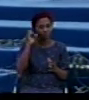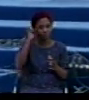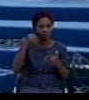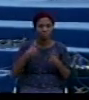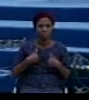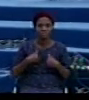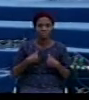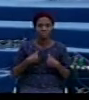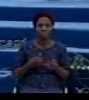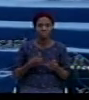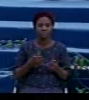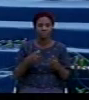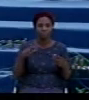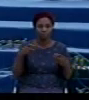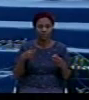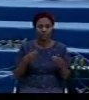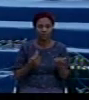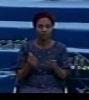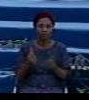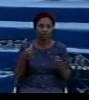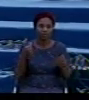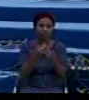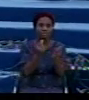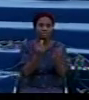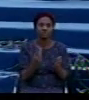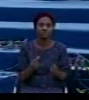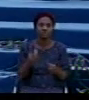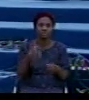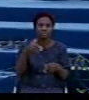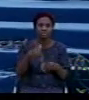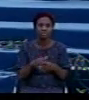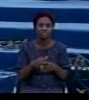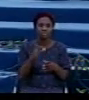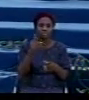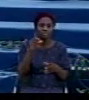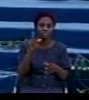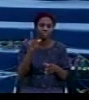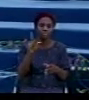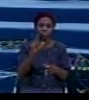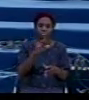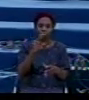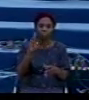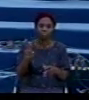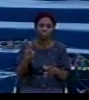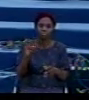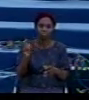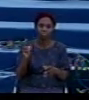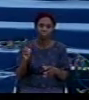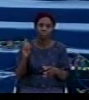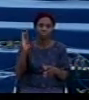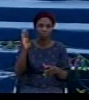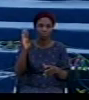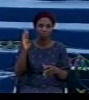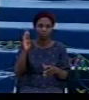spinal cord injury. He could not walk. Now he can give his testimony. Praise the Lord.